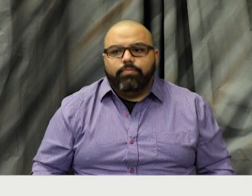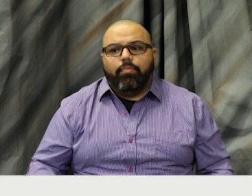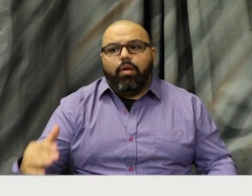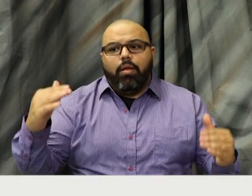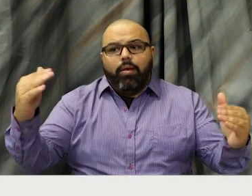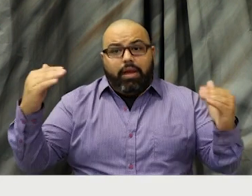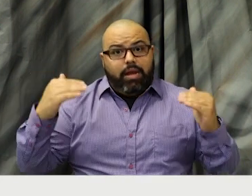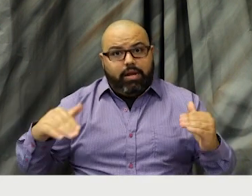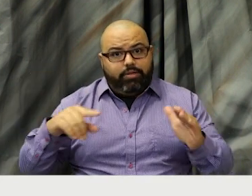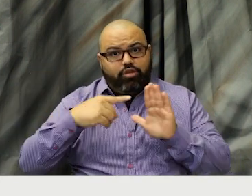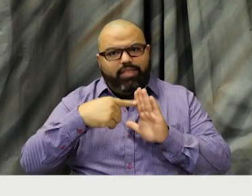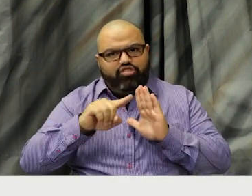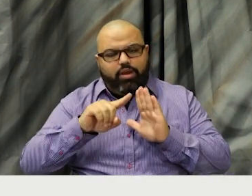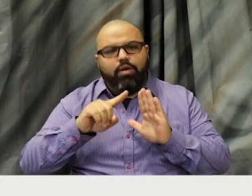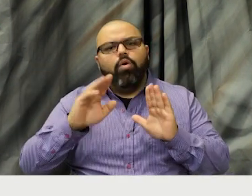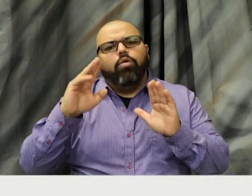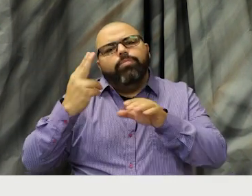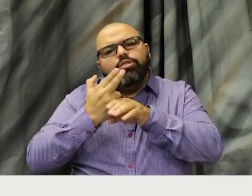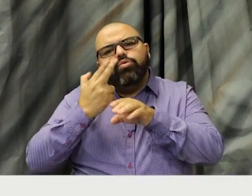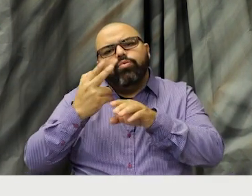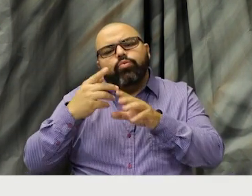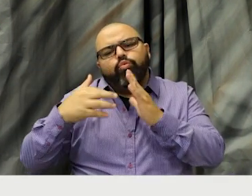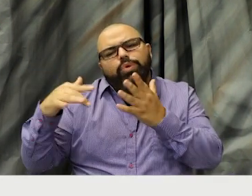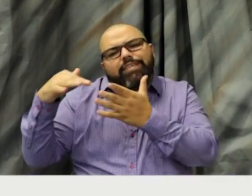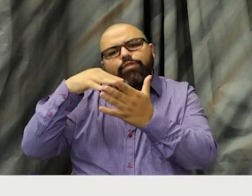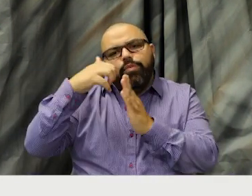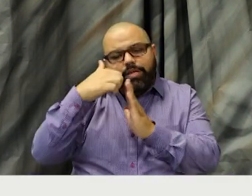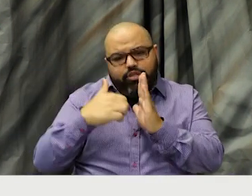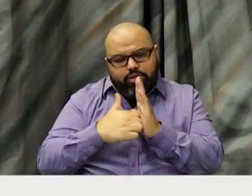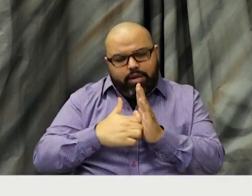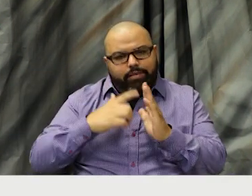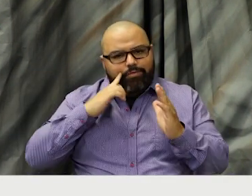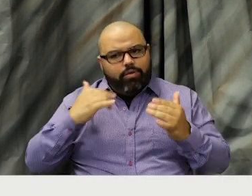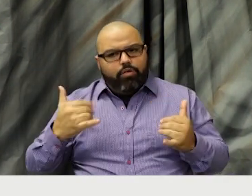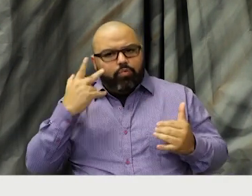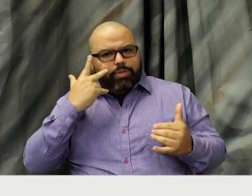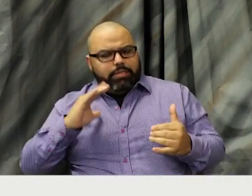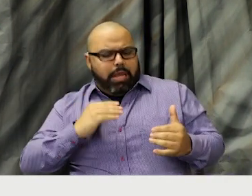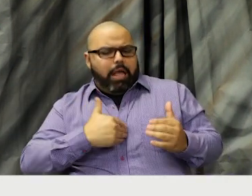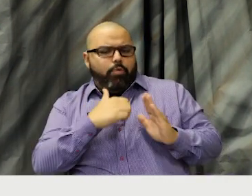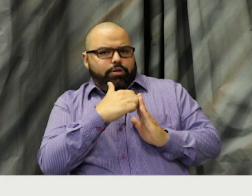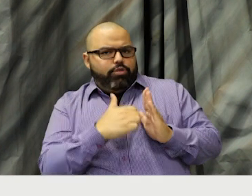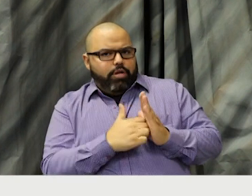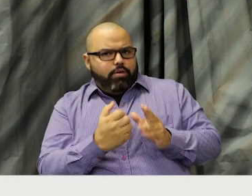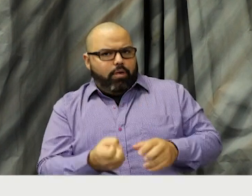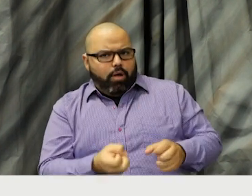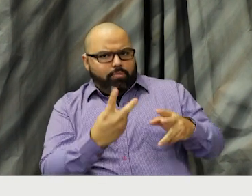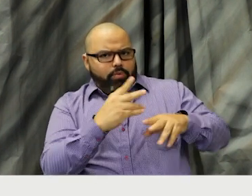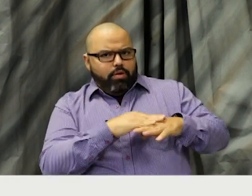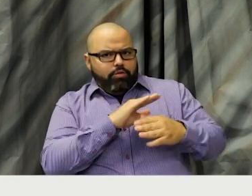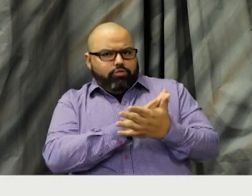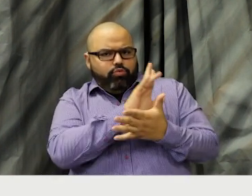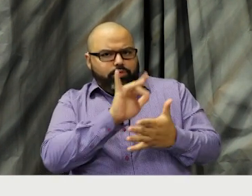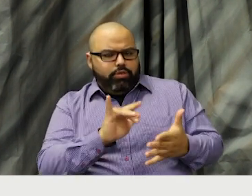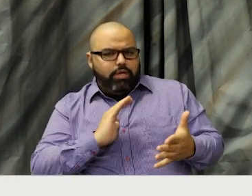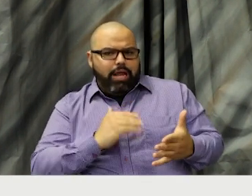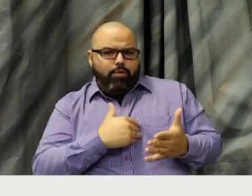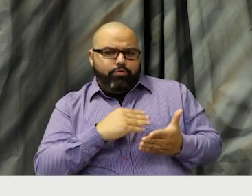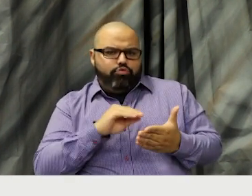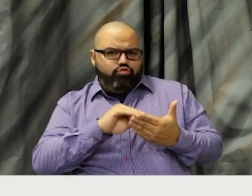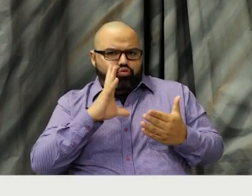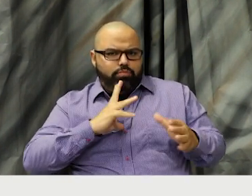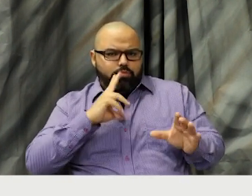Next on the lesson checklist would be to review the agenda. In this case, we look at our agenda on Schoology, and I have our